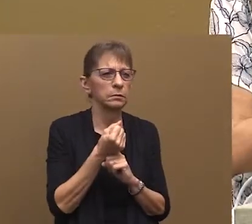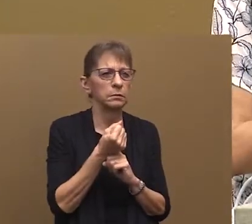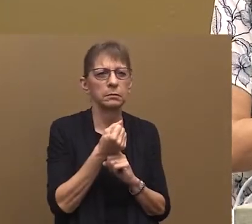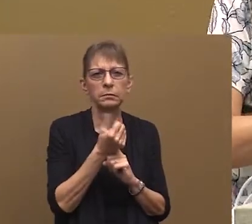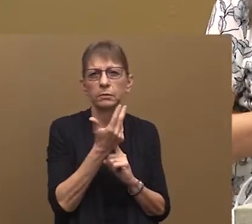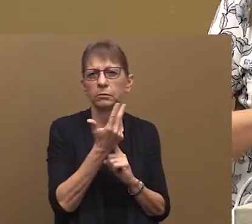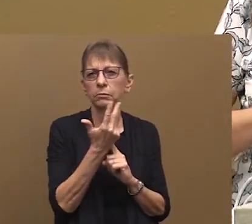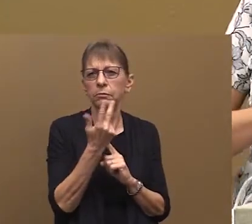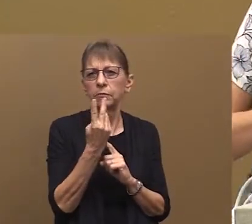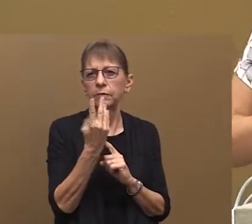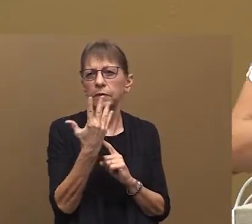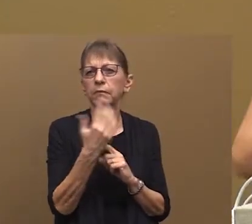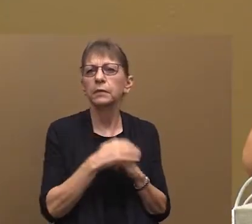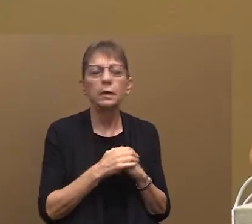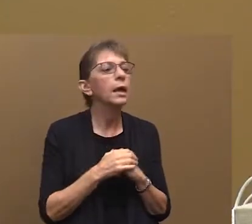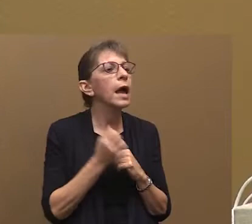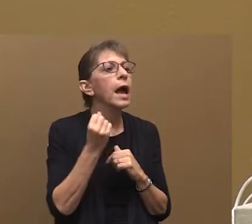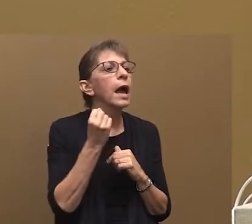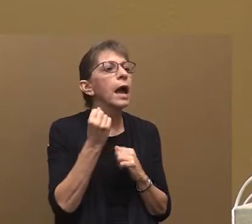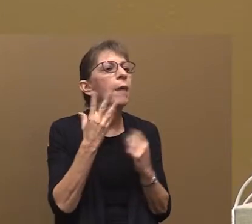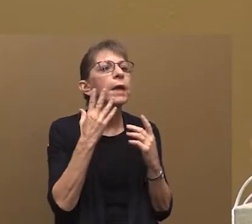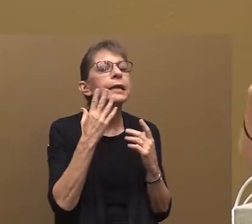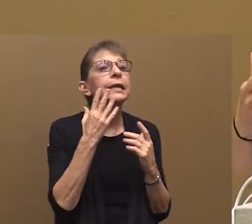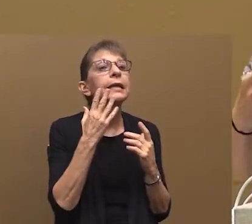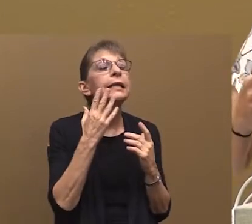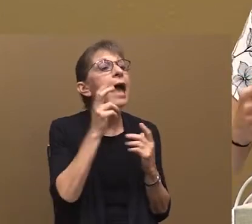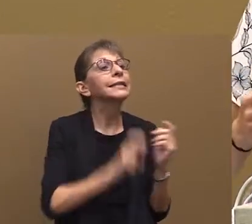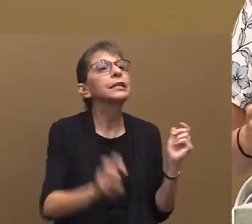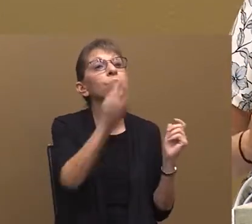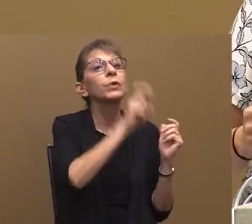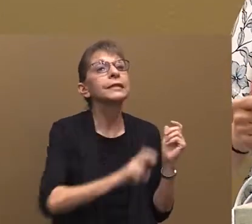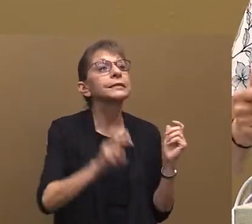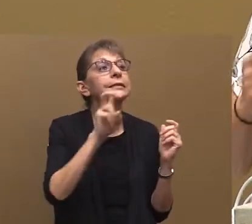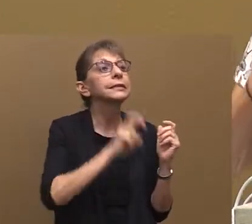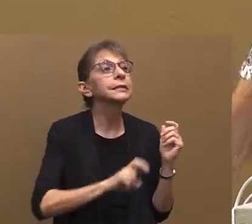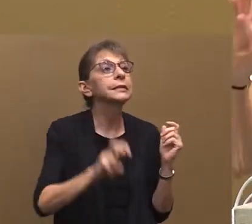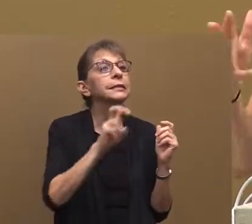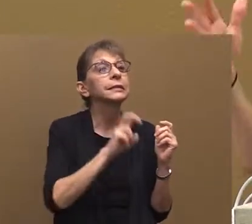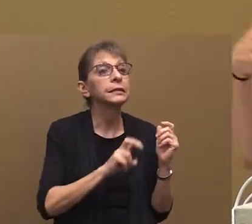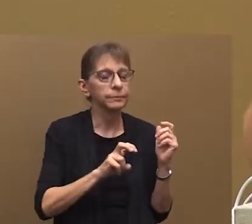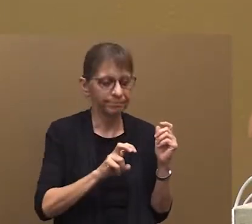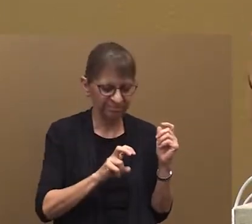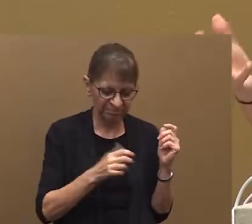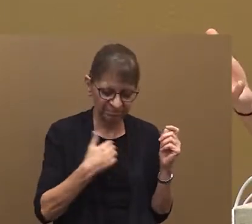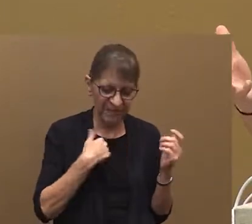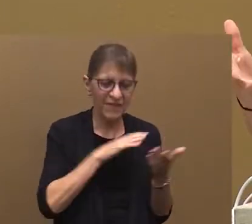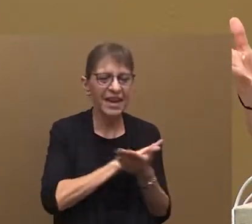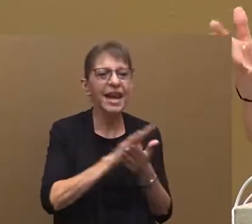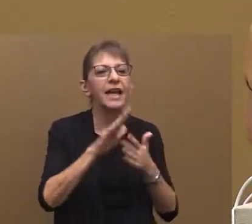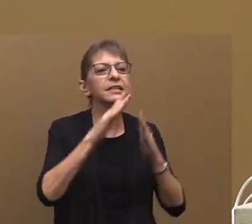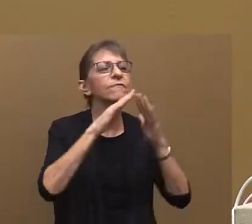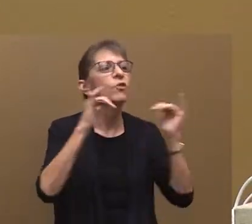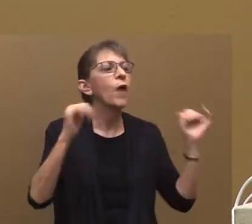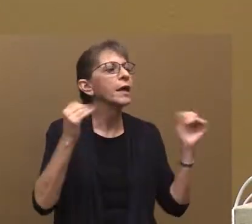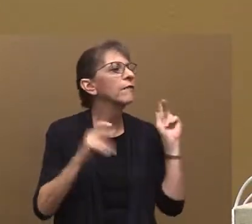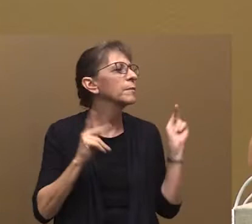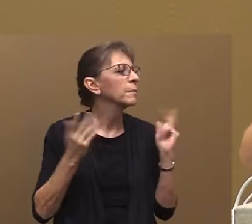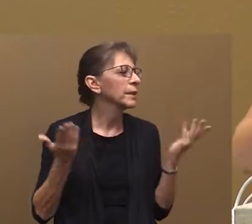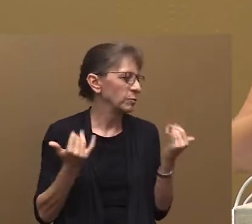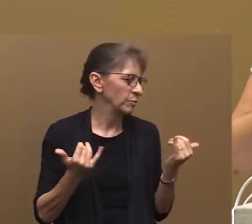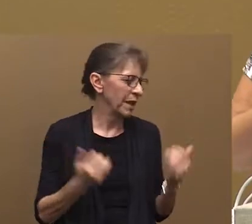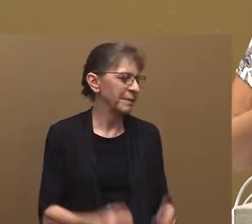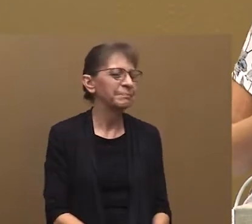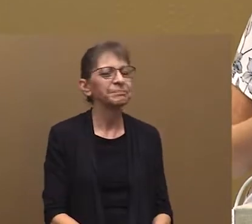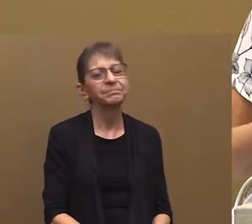situation? How about a hearing itinerant situation? Okay, so we have a nice variety of folks